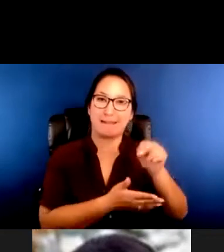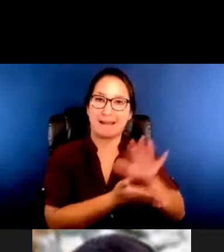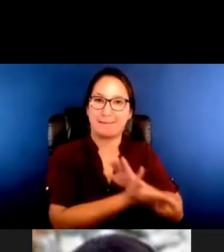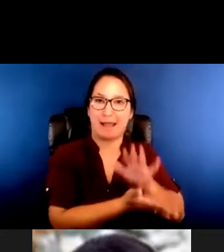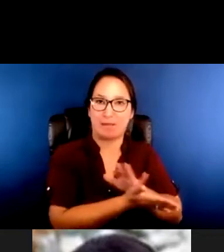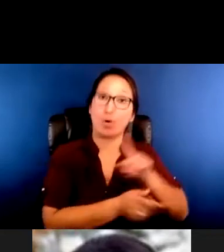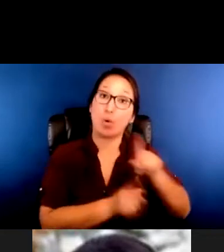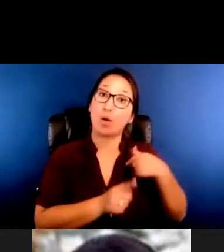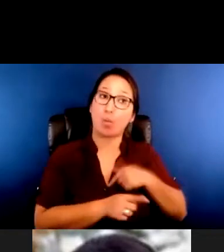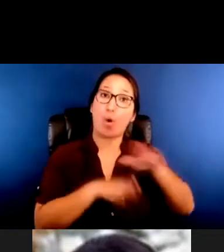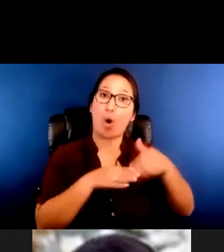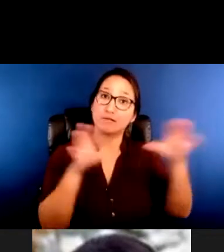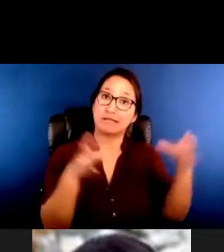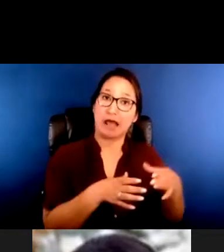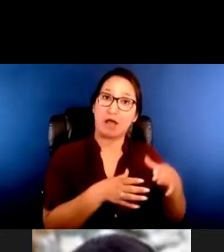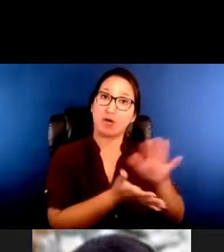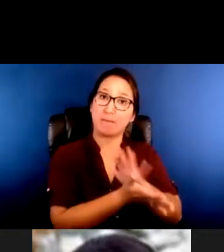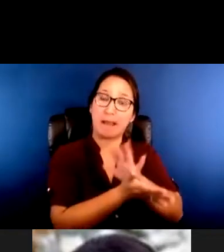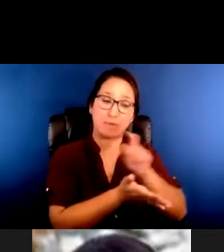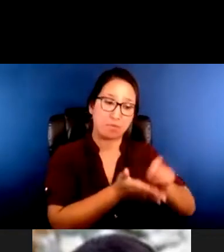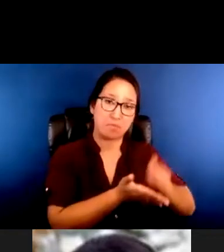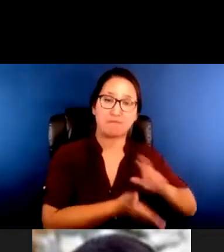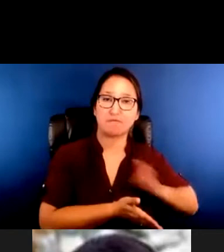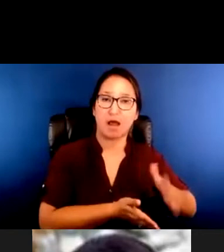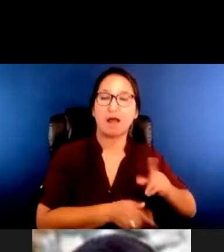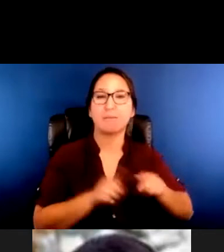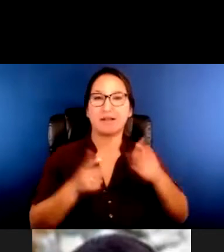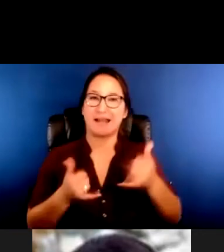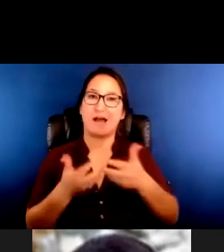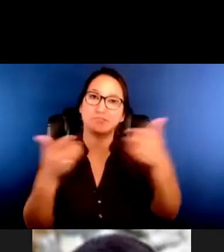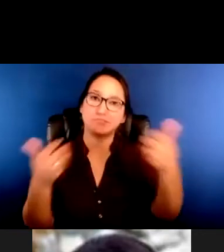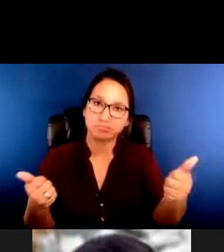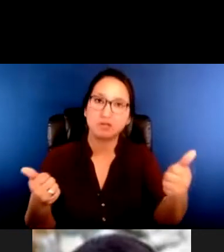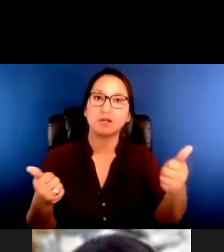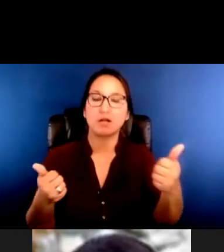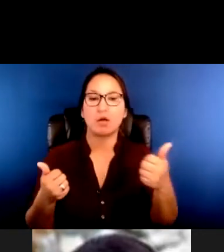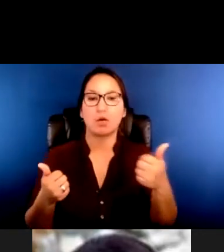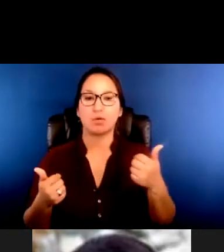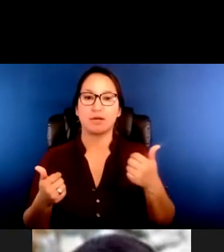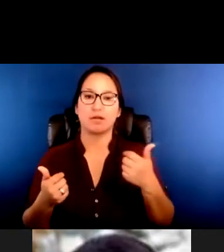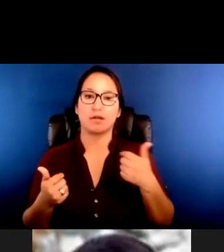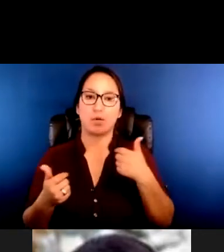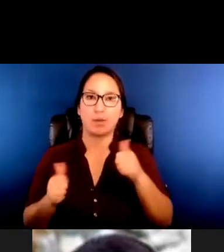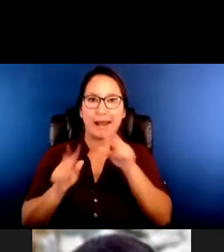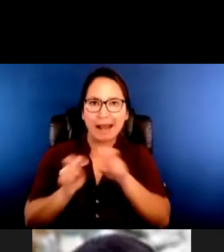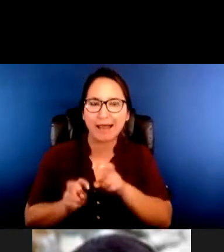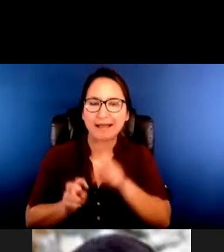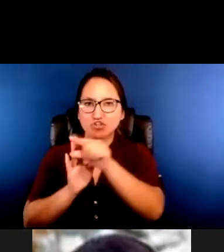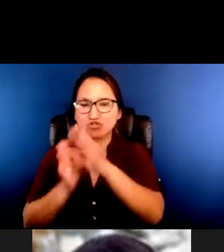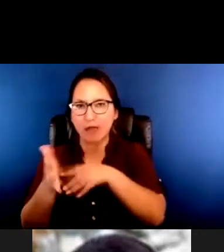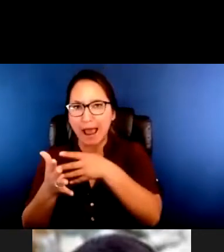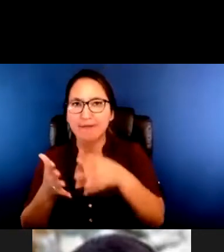impossibility to do that kind of in-depth research, especially things like analyzing graphs and maps. And so social